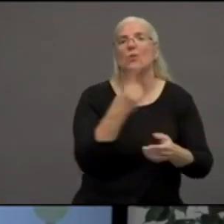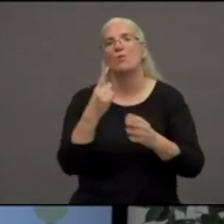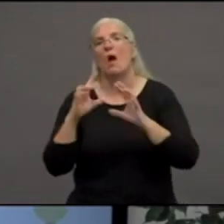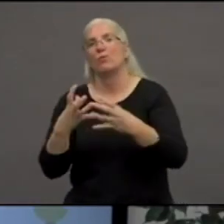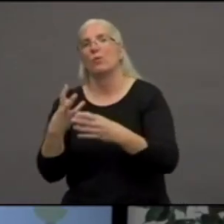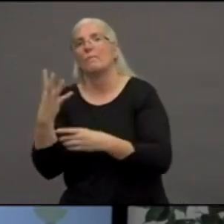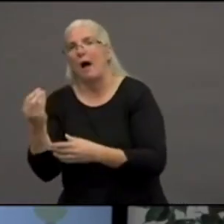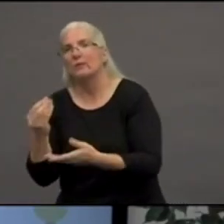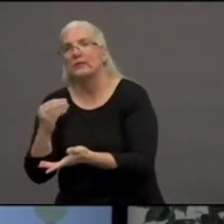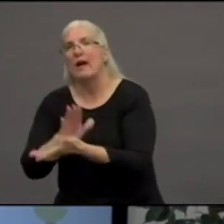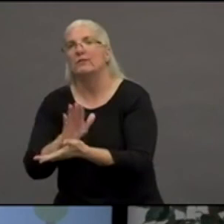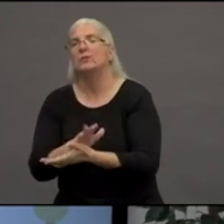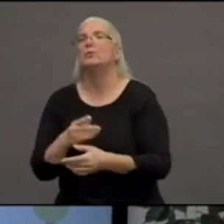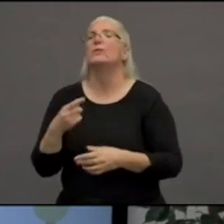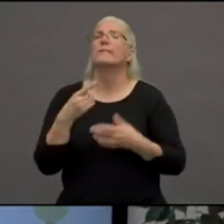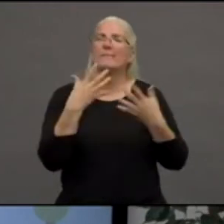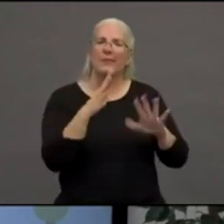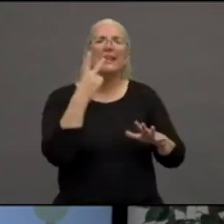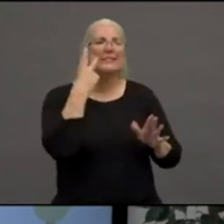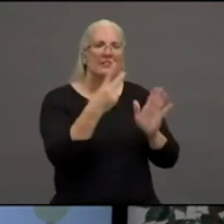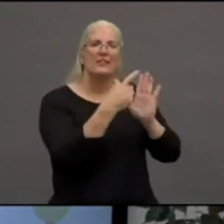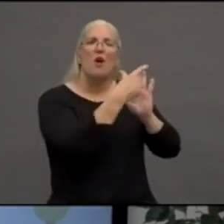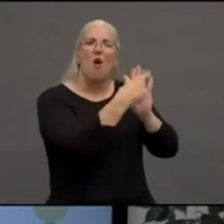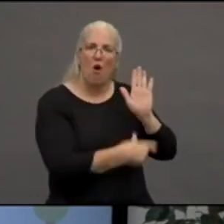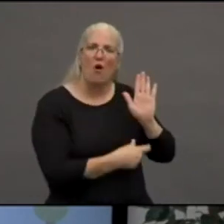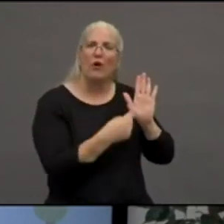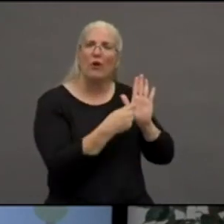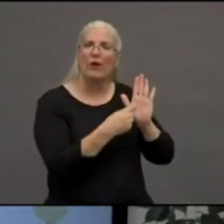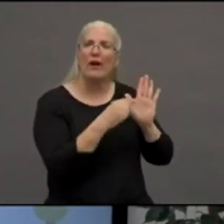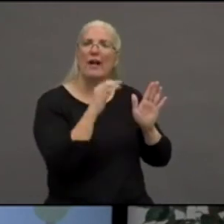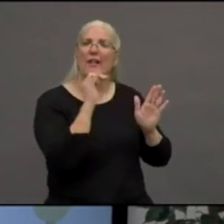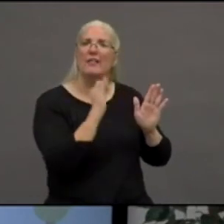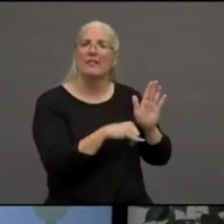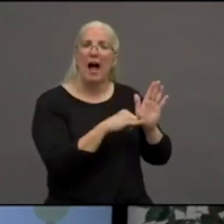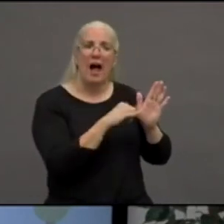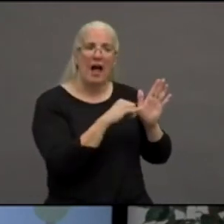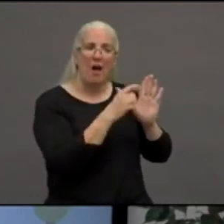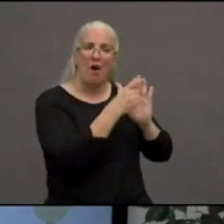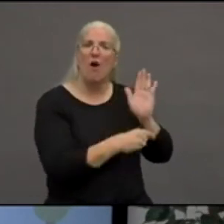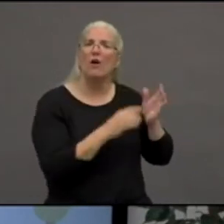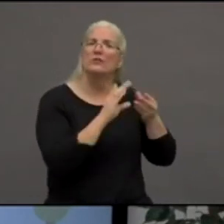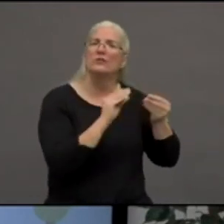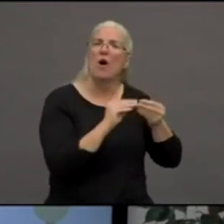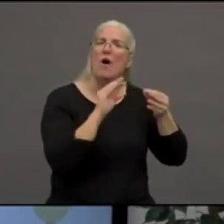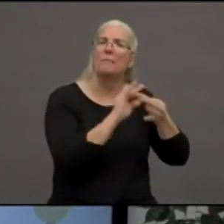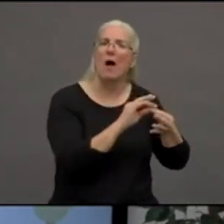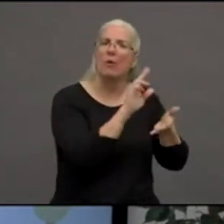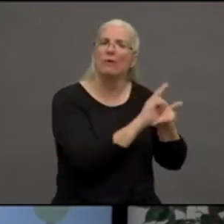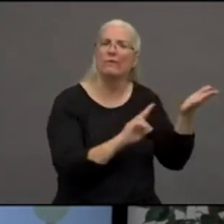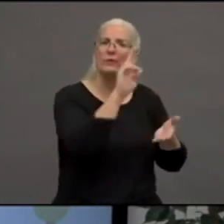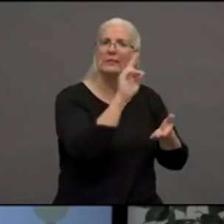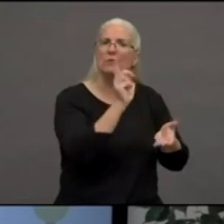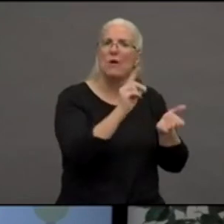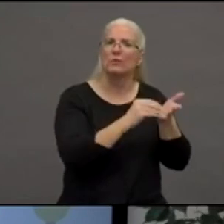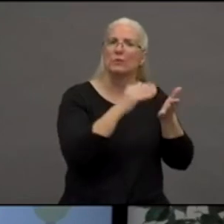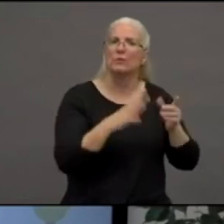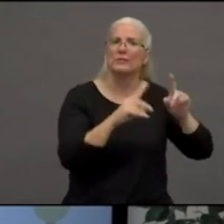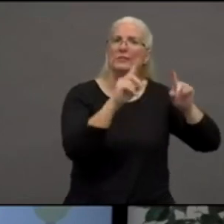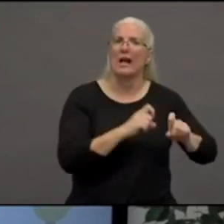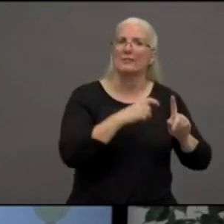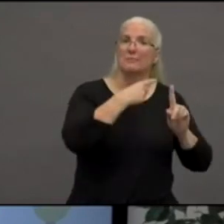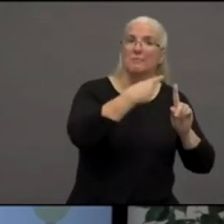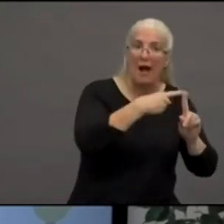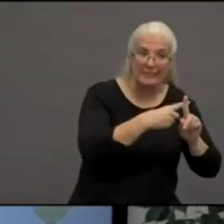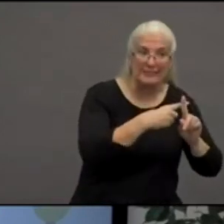articles at the universities where people are testing positive for COVID. Also, some of the schools that started back in other parts of the